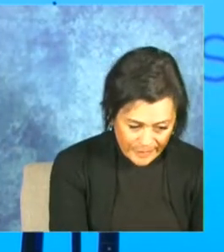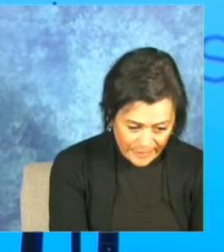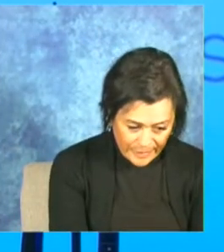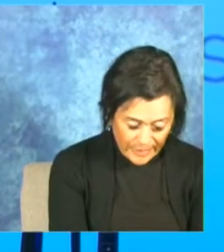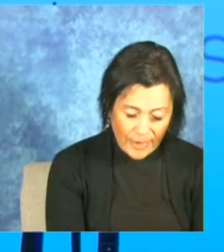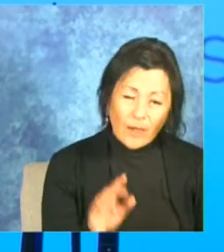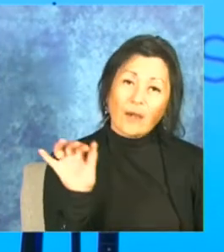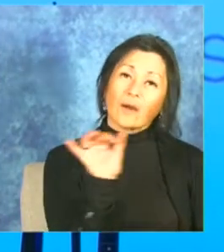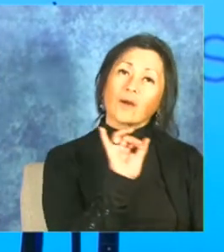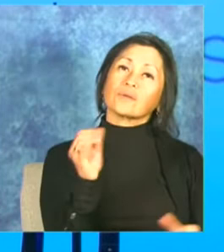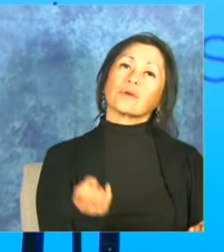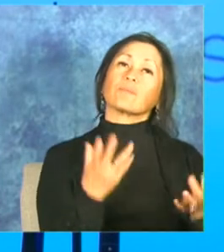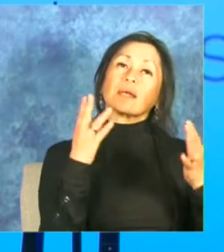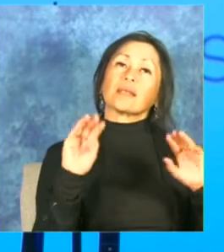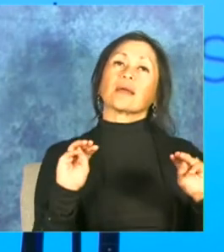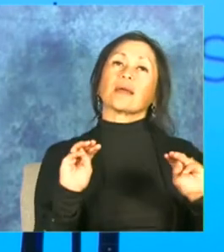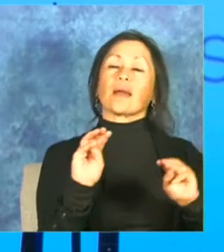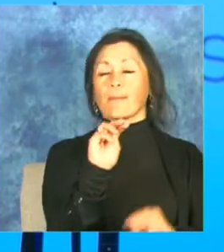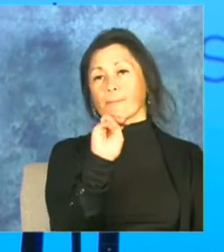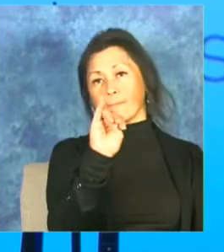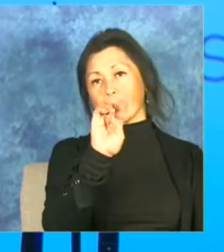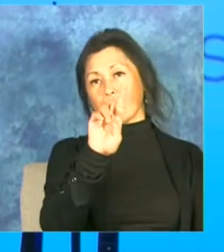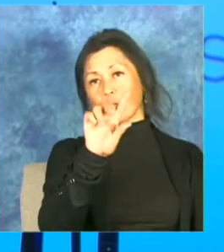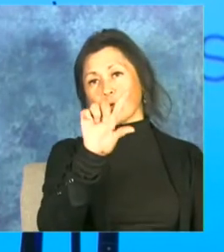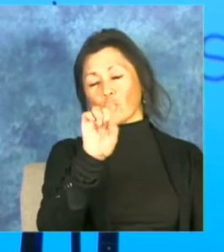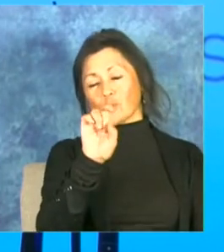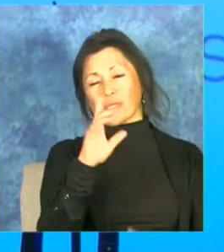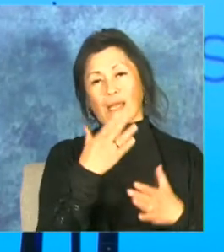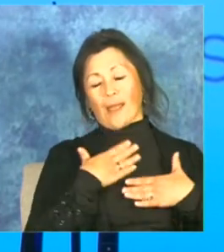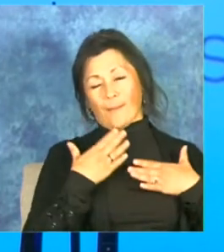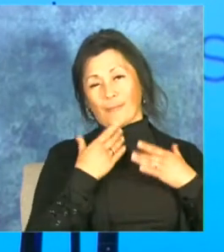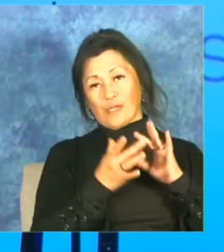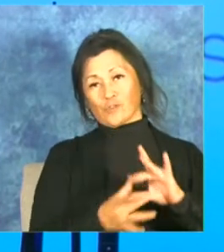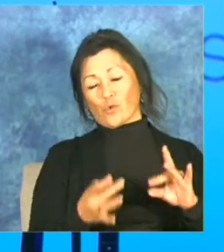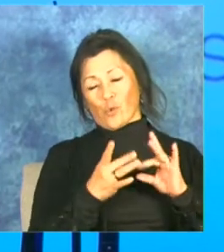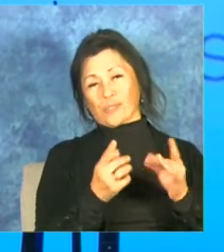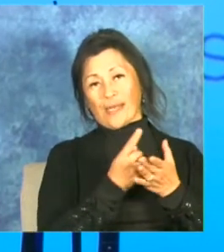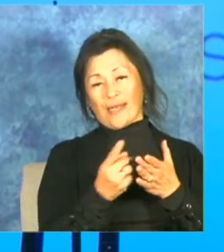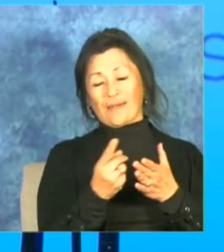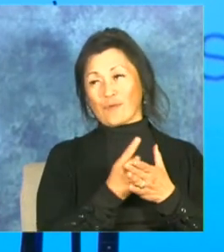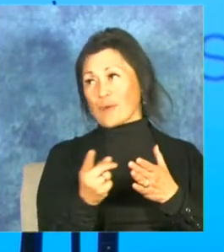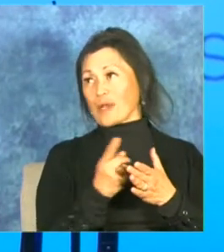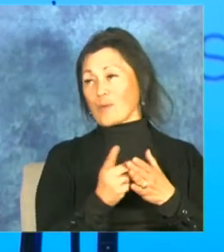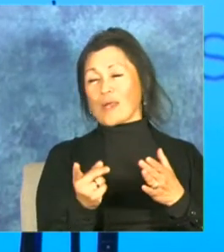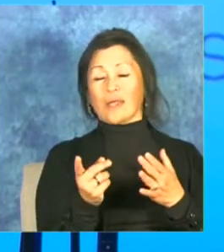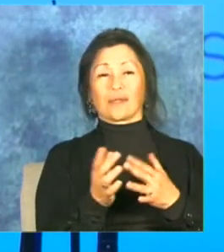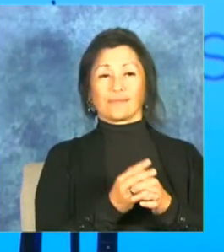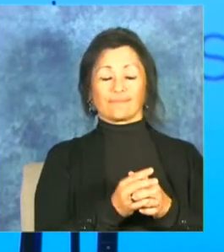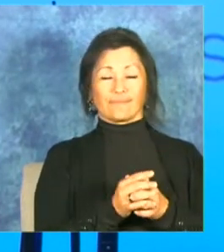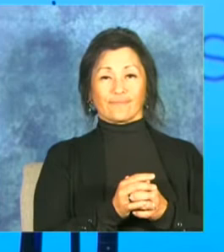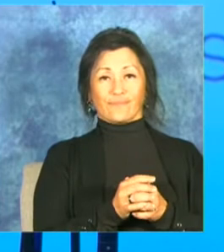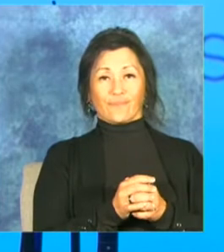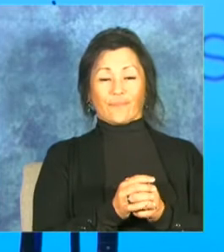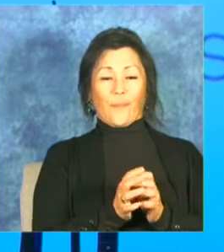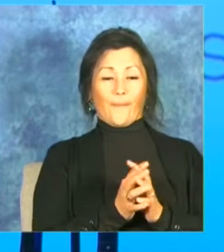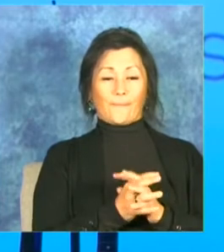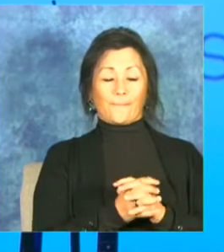And there's also many miracles and happy stories every week in between the messages I preach to